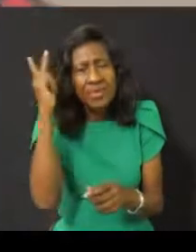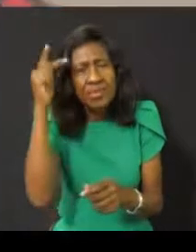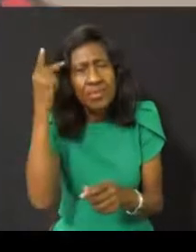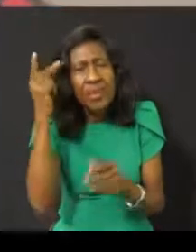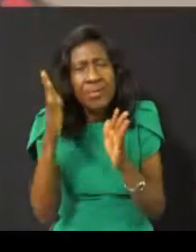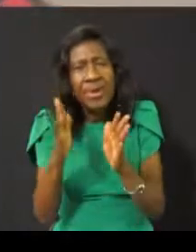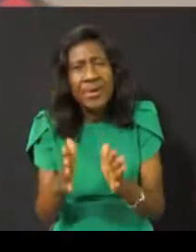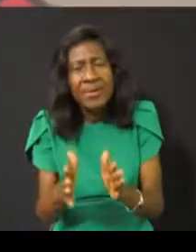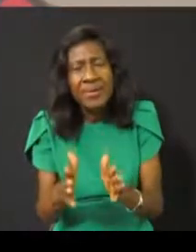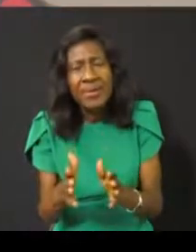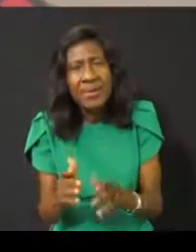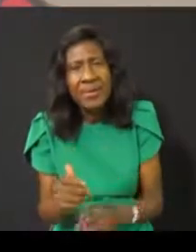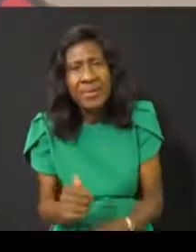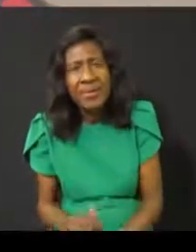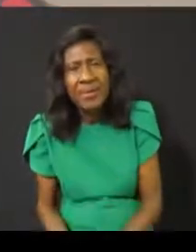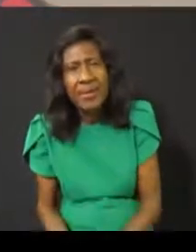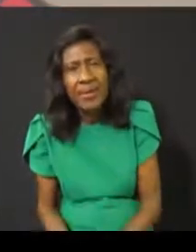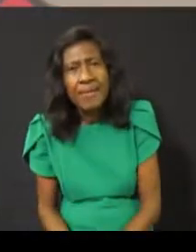think this is